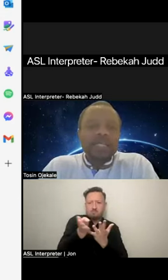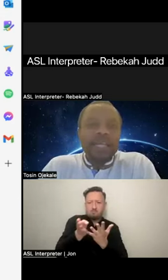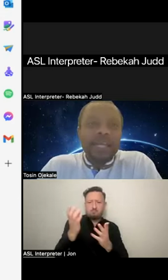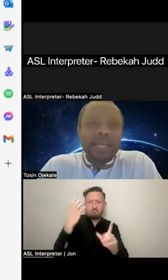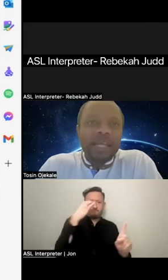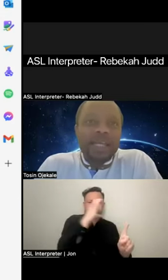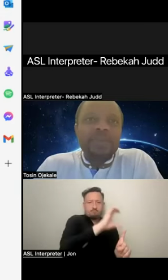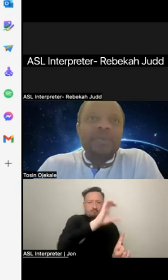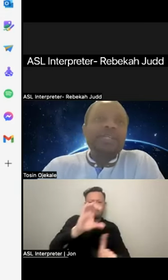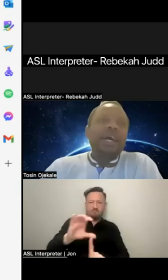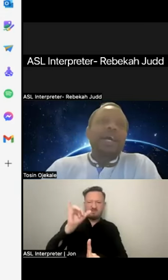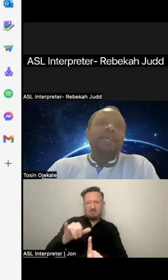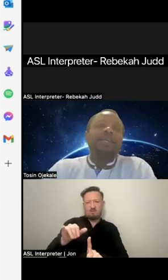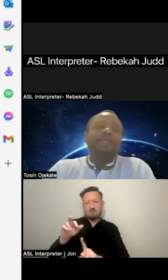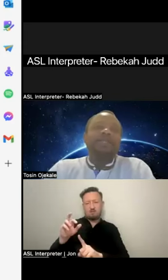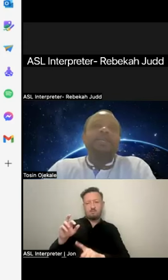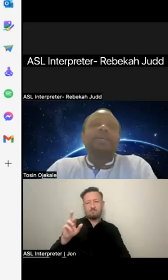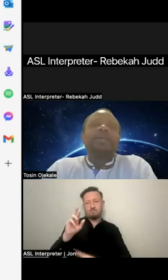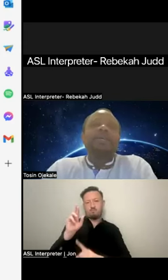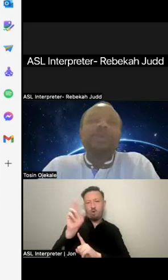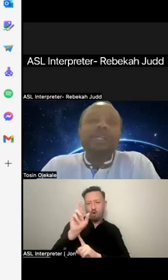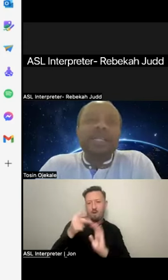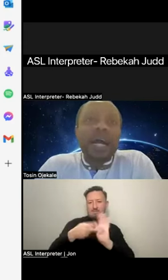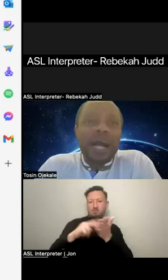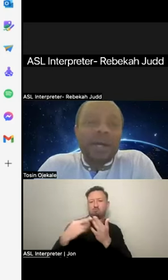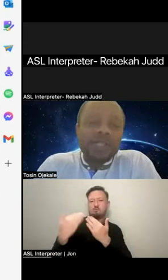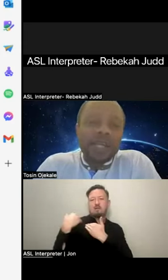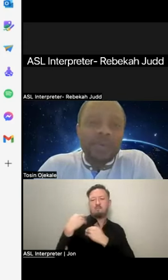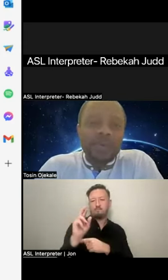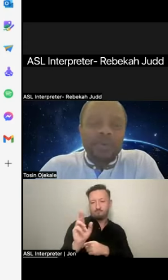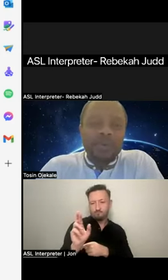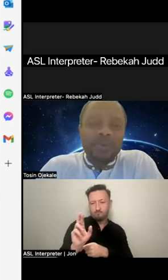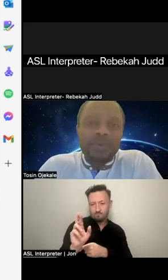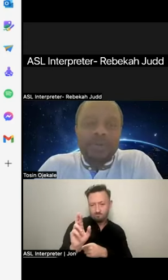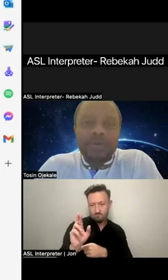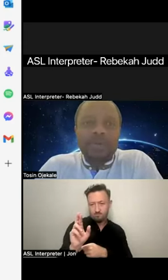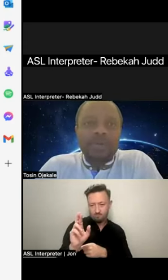Then the A in RACI is who is accountable?